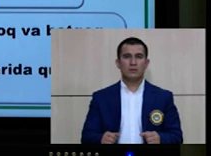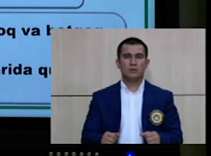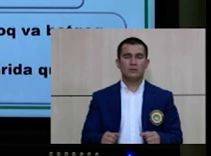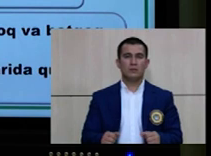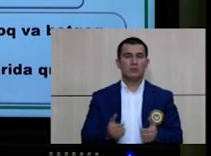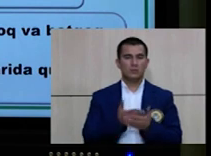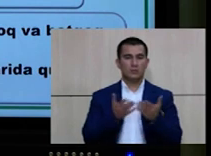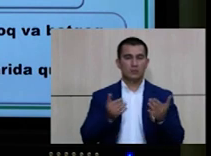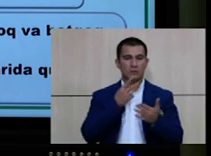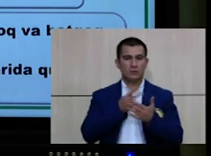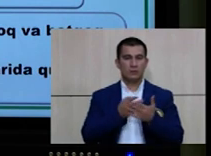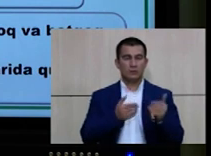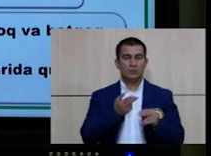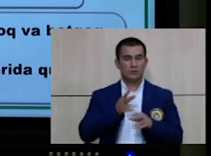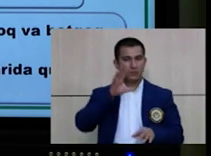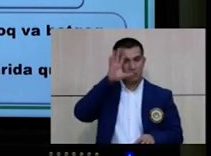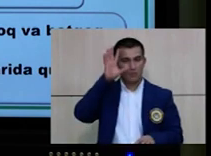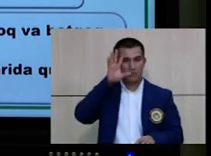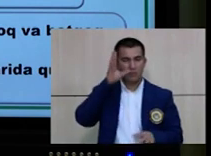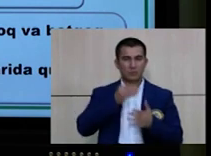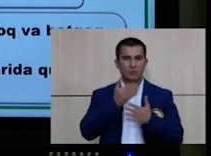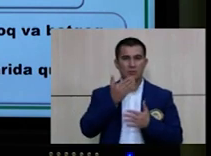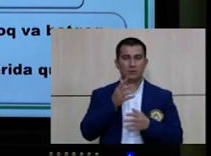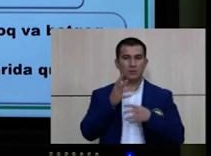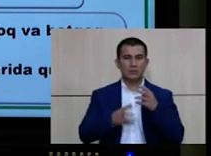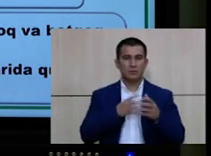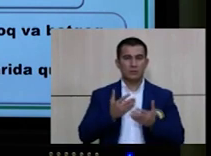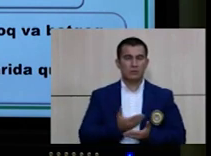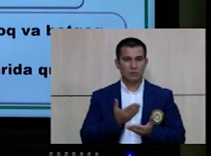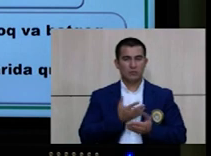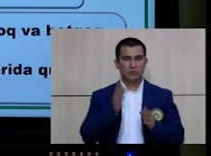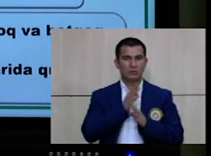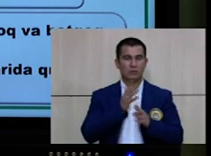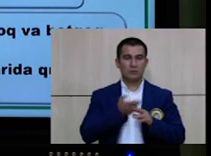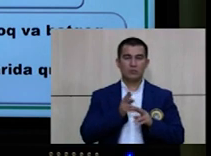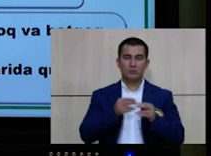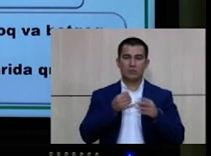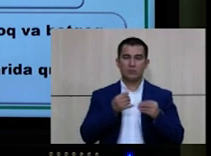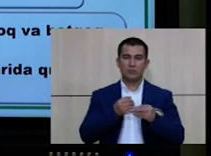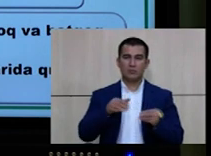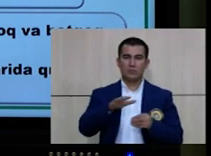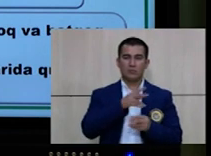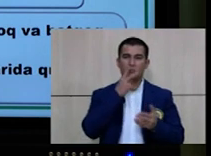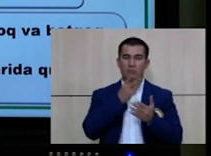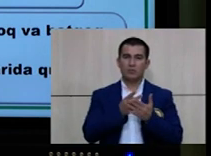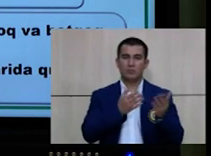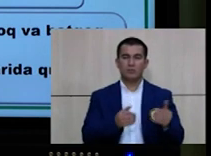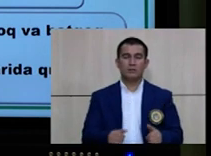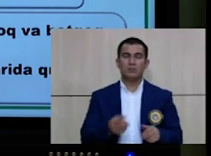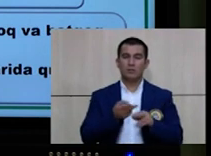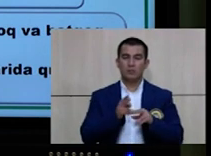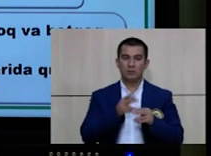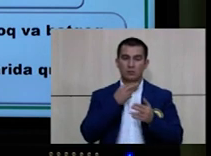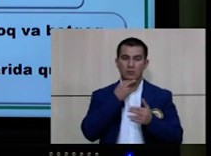Mana siz Surxondaryo tabiiy geografik okrugini tuproqlarini ko'rib turibsiz.